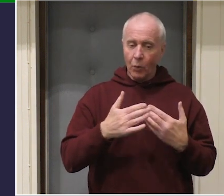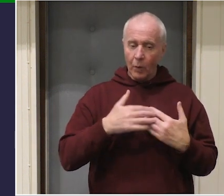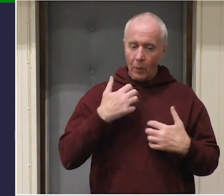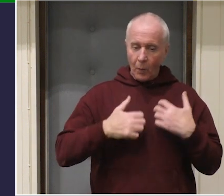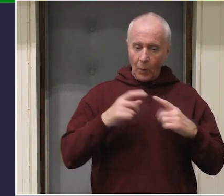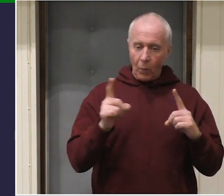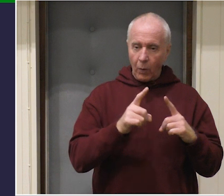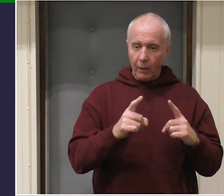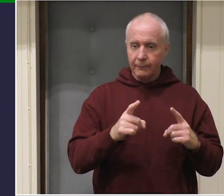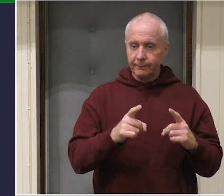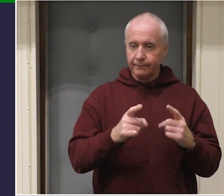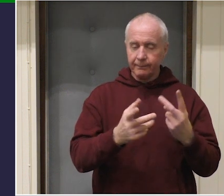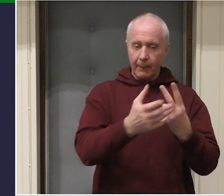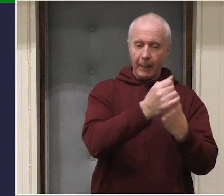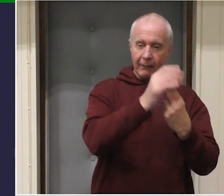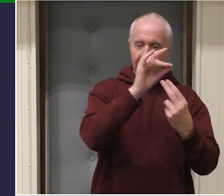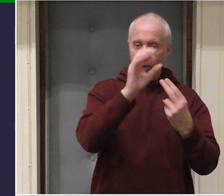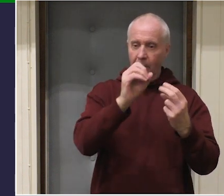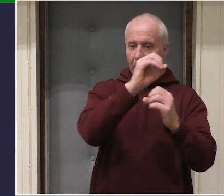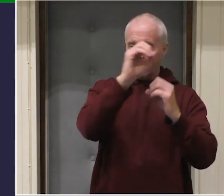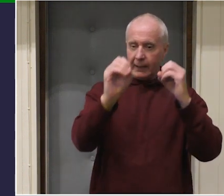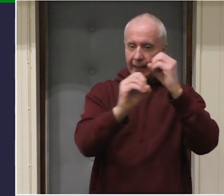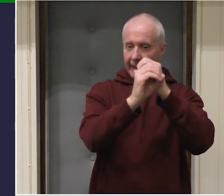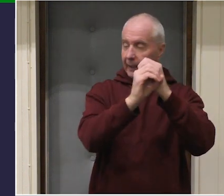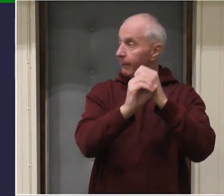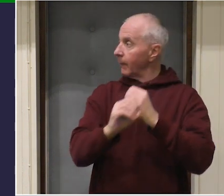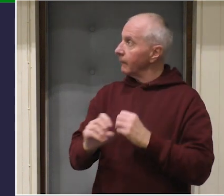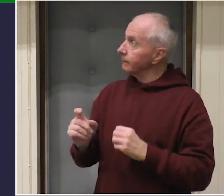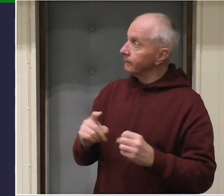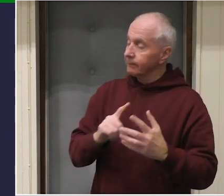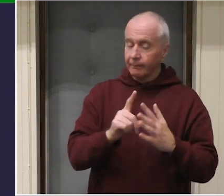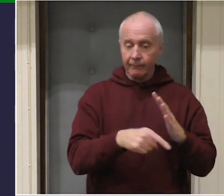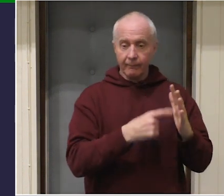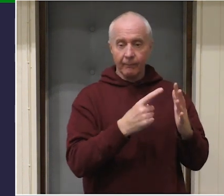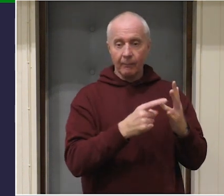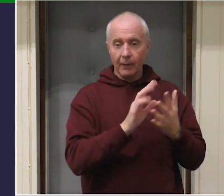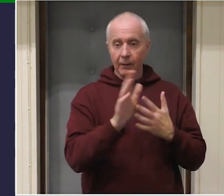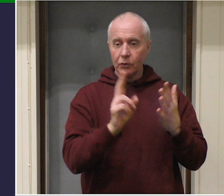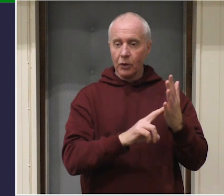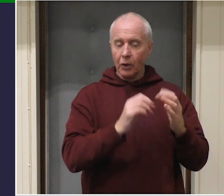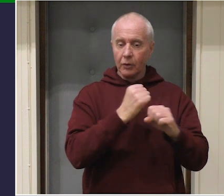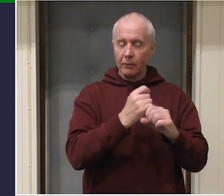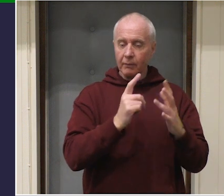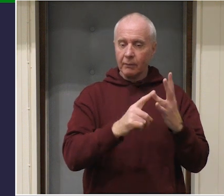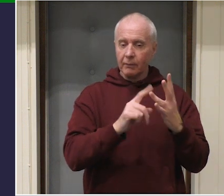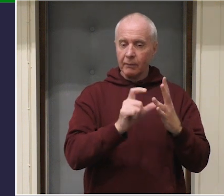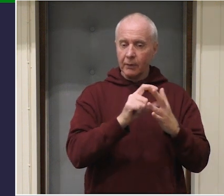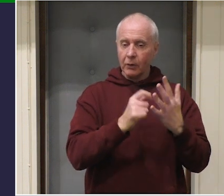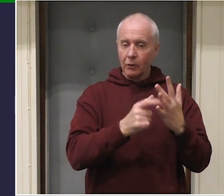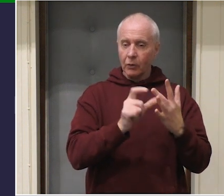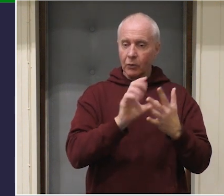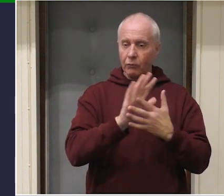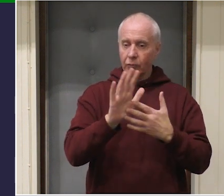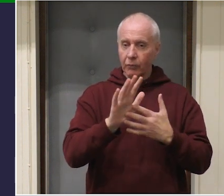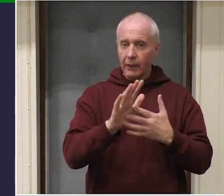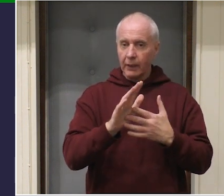is eclipsing binary stars. And this is started off by a guy called John Goodrick. Now, he was born